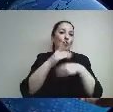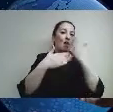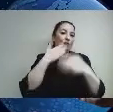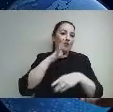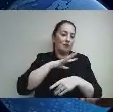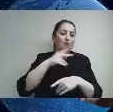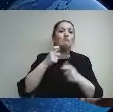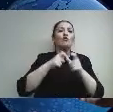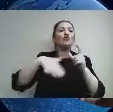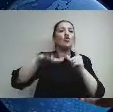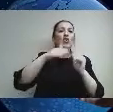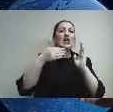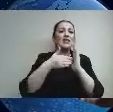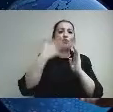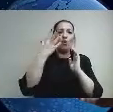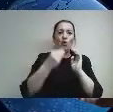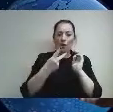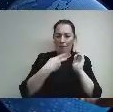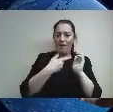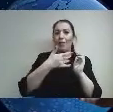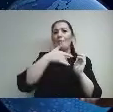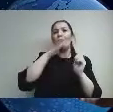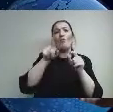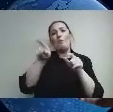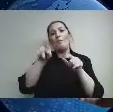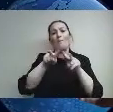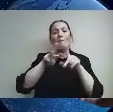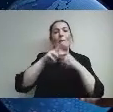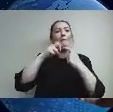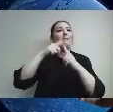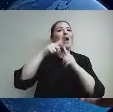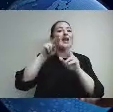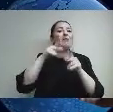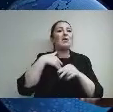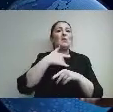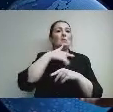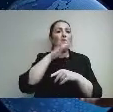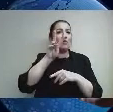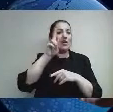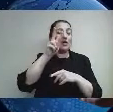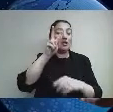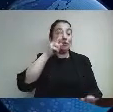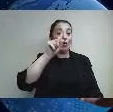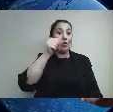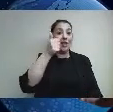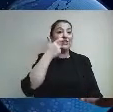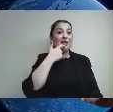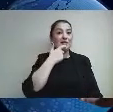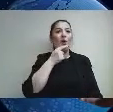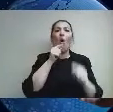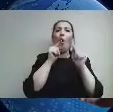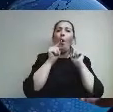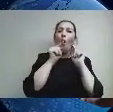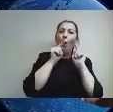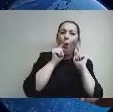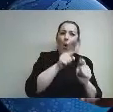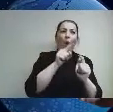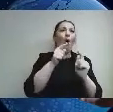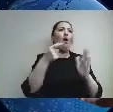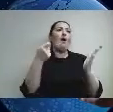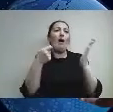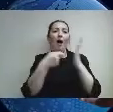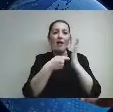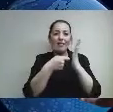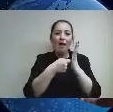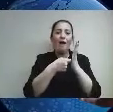in 2016. You don't ask the question of who am I, but you ask what I will